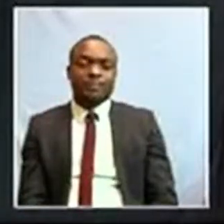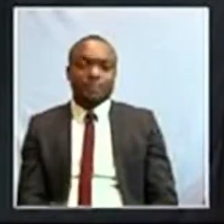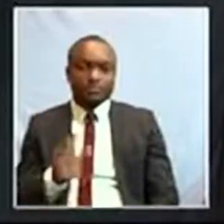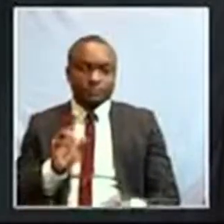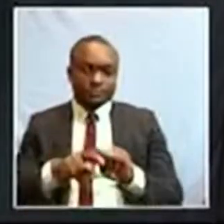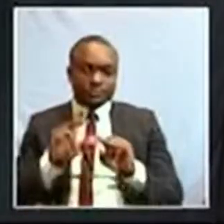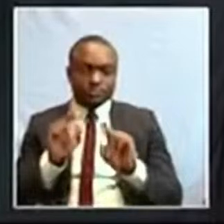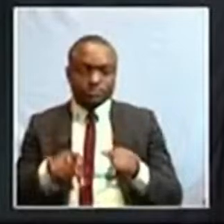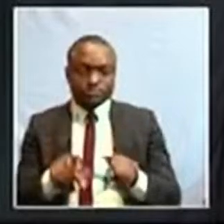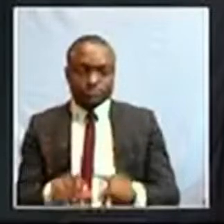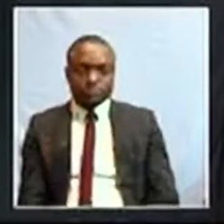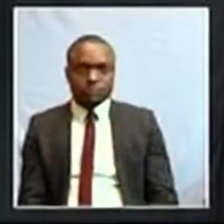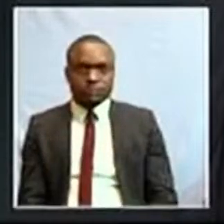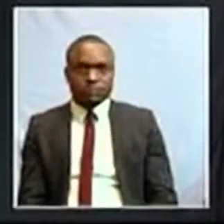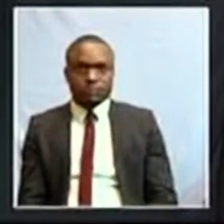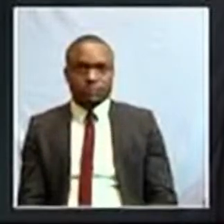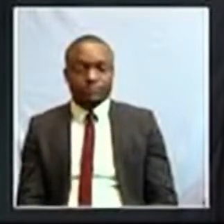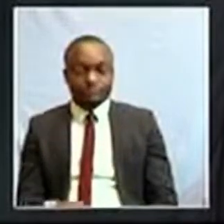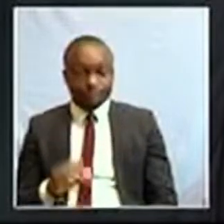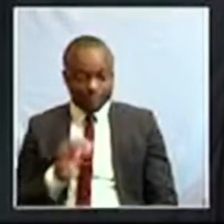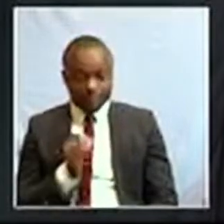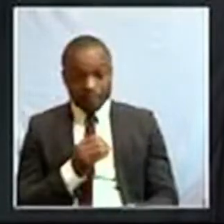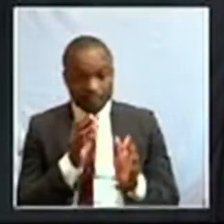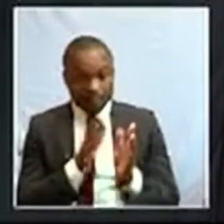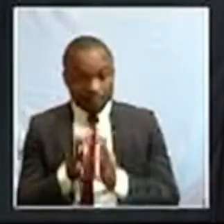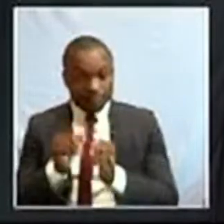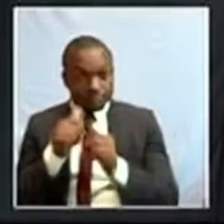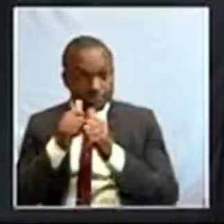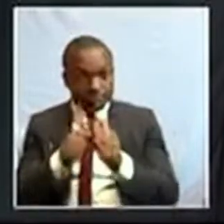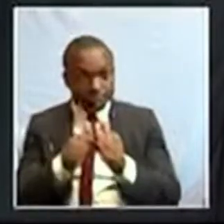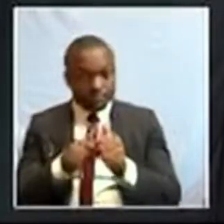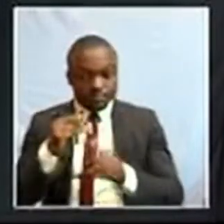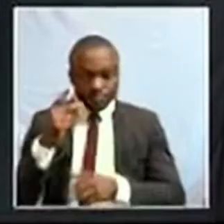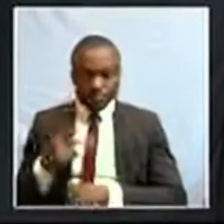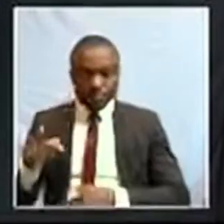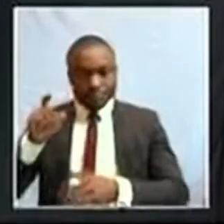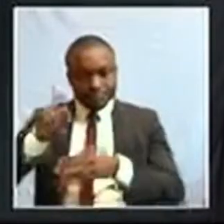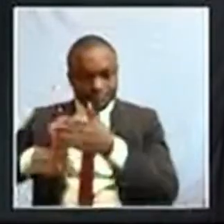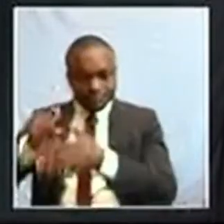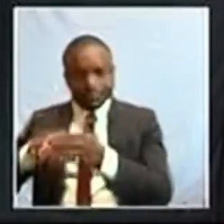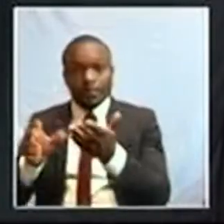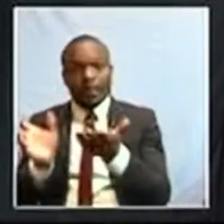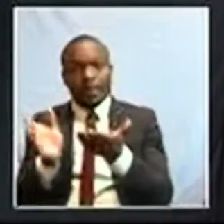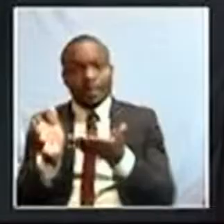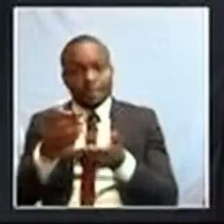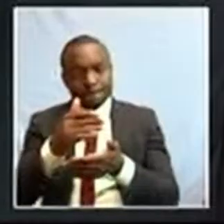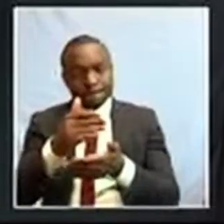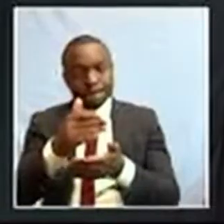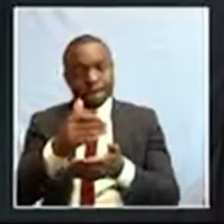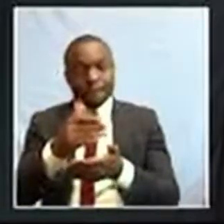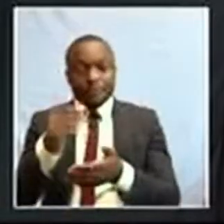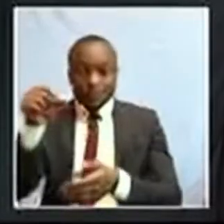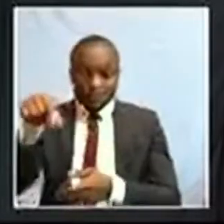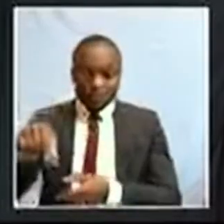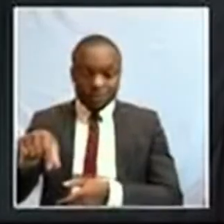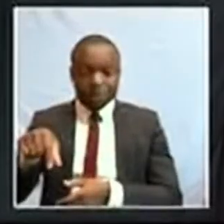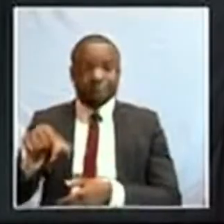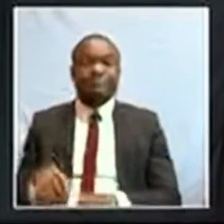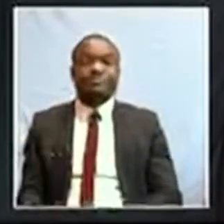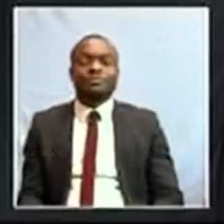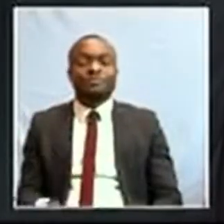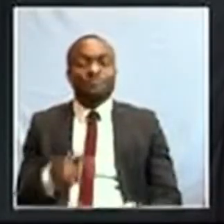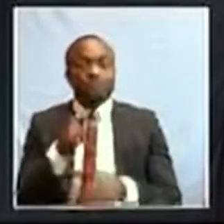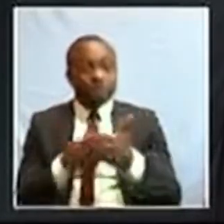Chair, our plan is based on the property rates, which we correct per quarter. So